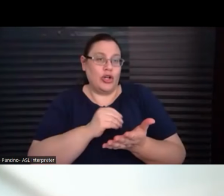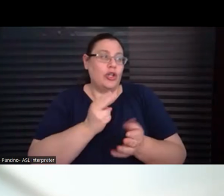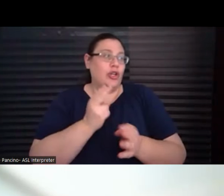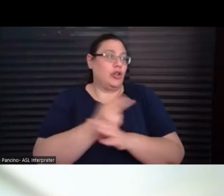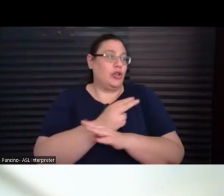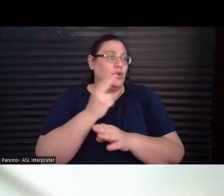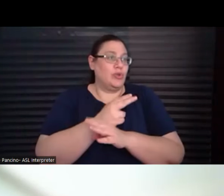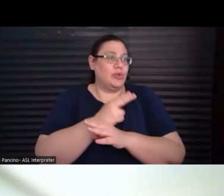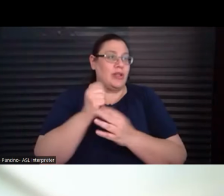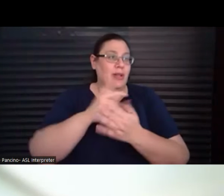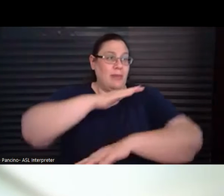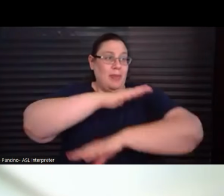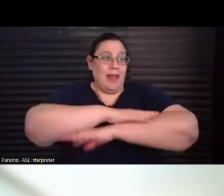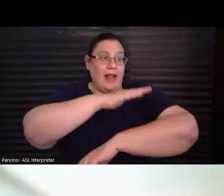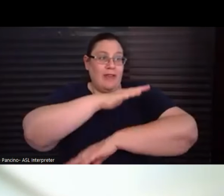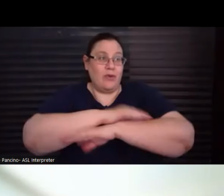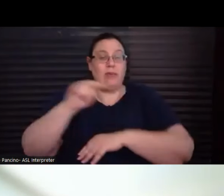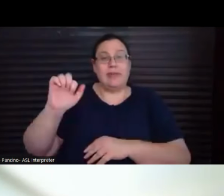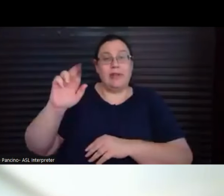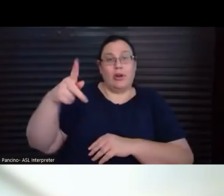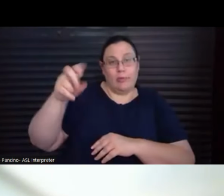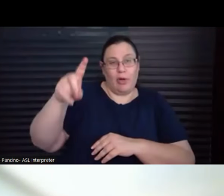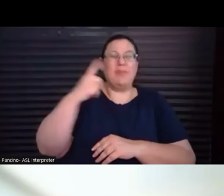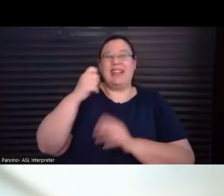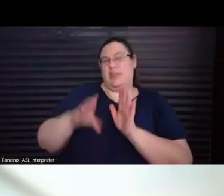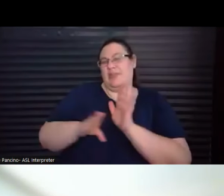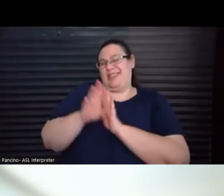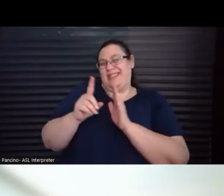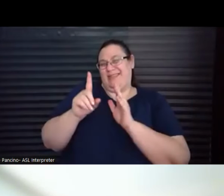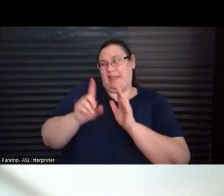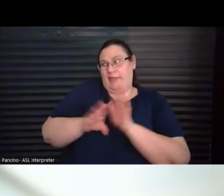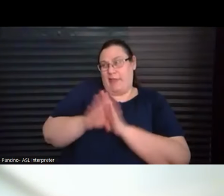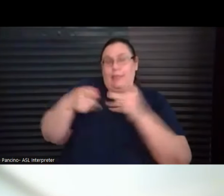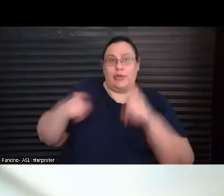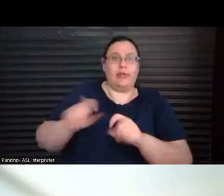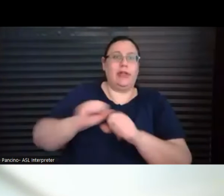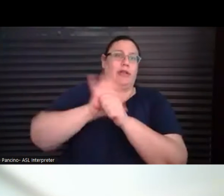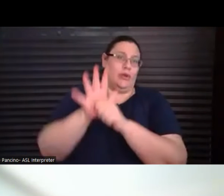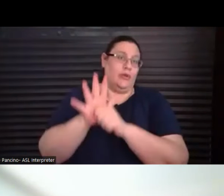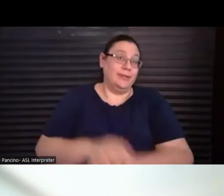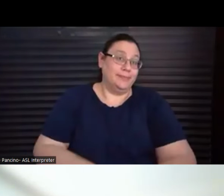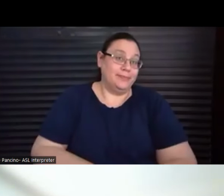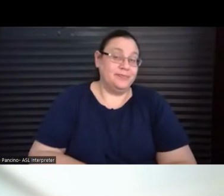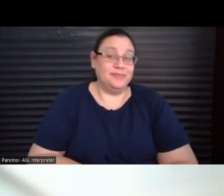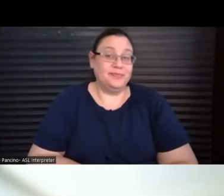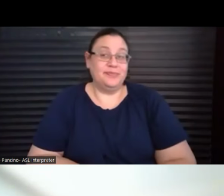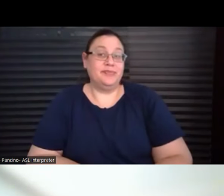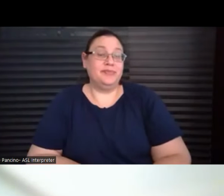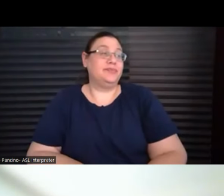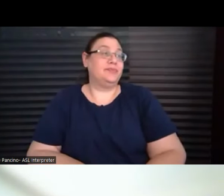this program was piloted during COVID-19. Next slide, please.